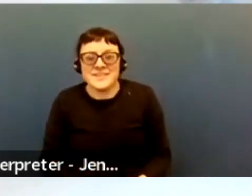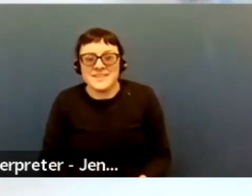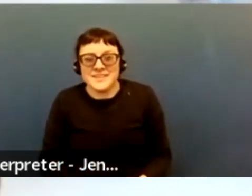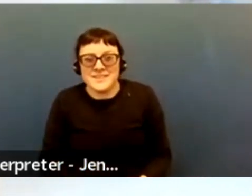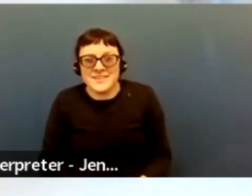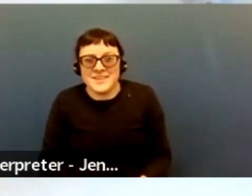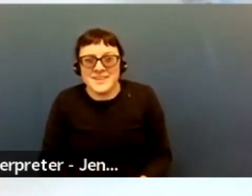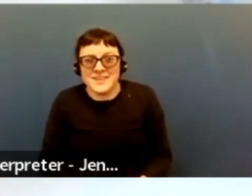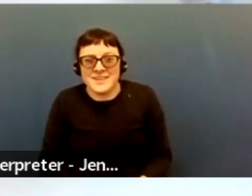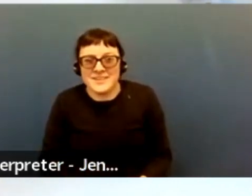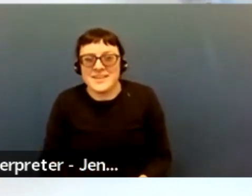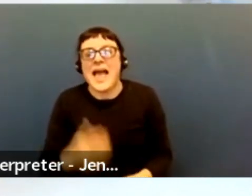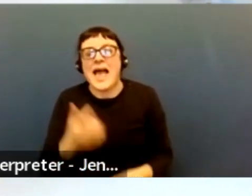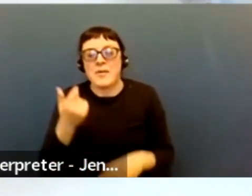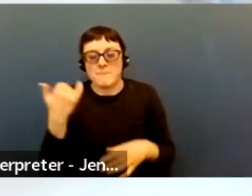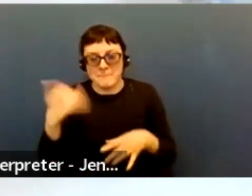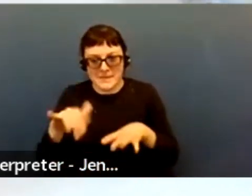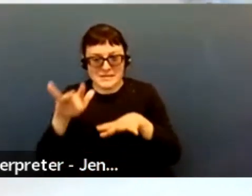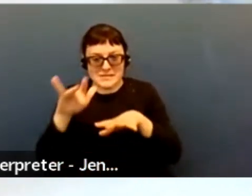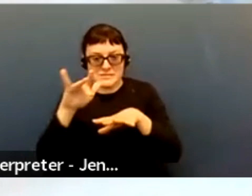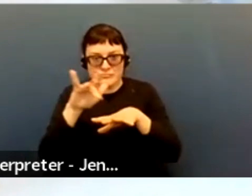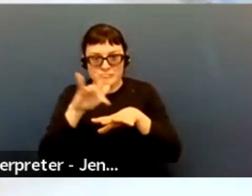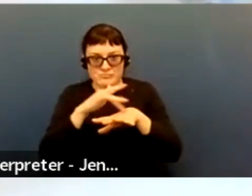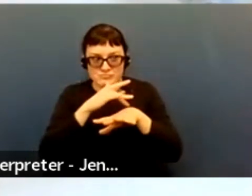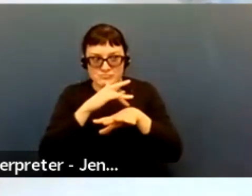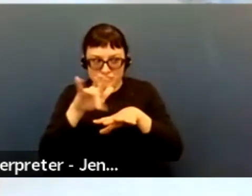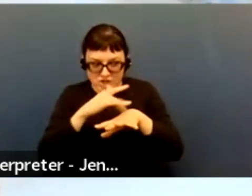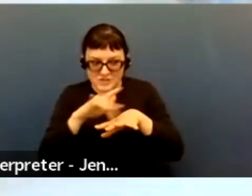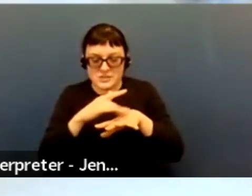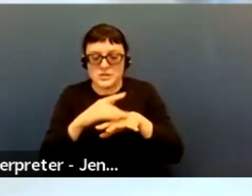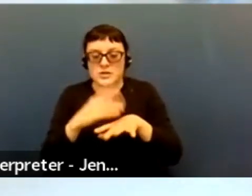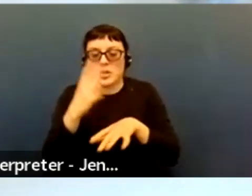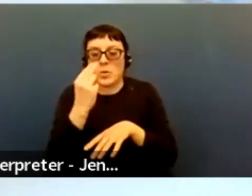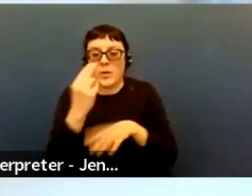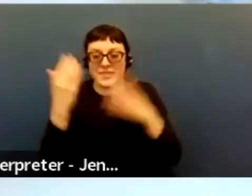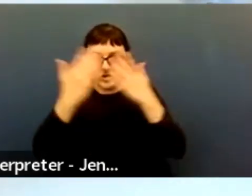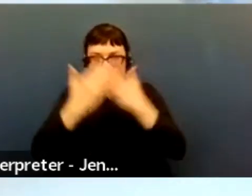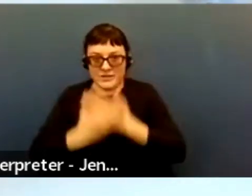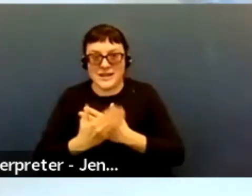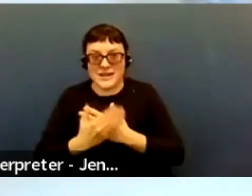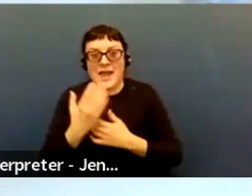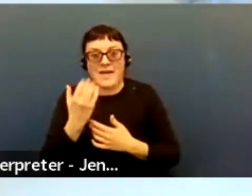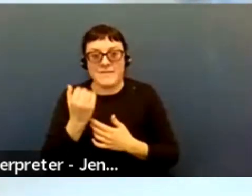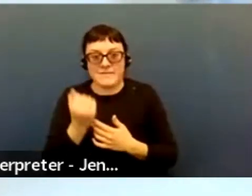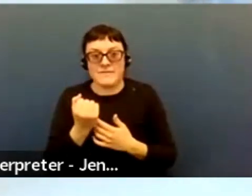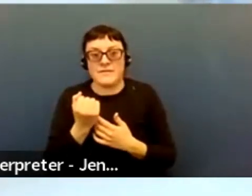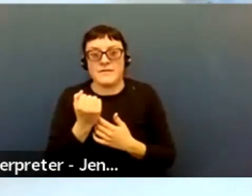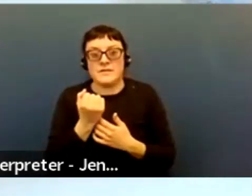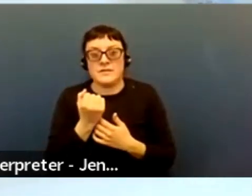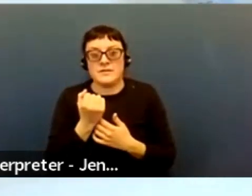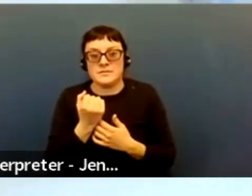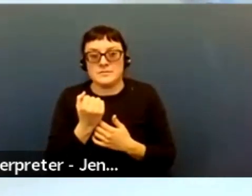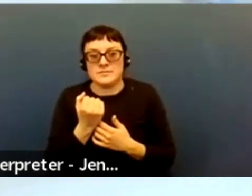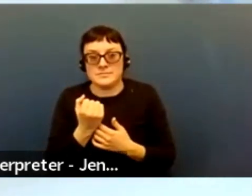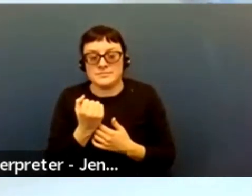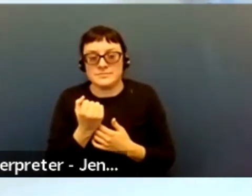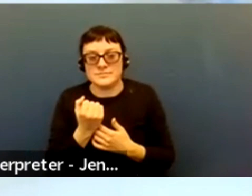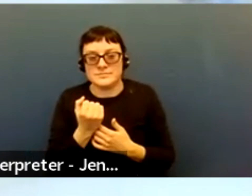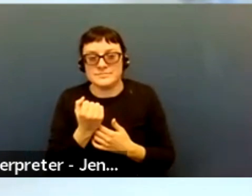So they're just saying that there's a production of Twelfth Night